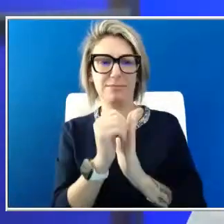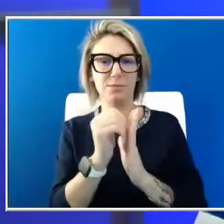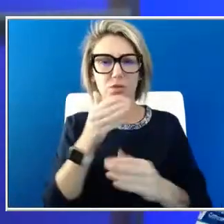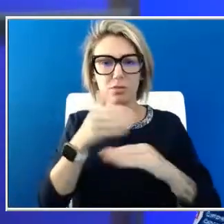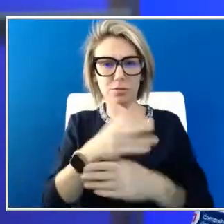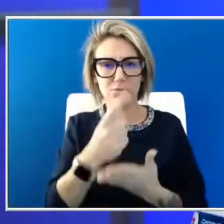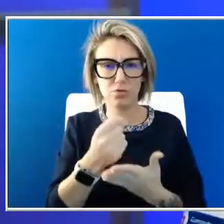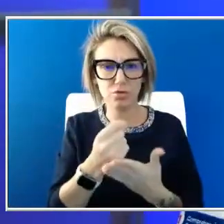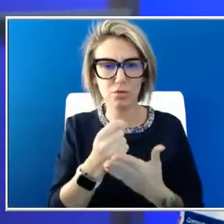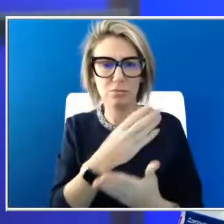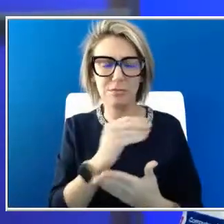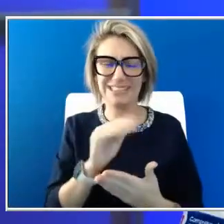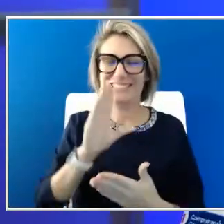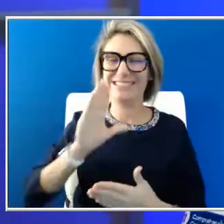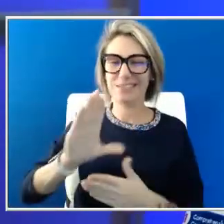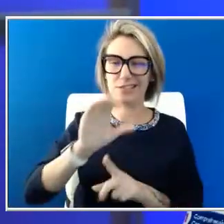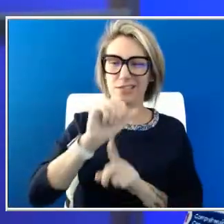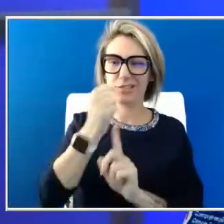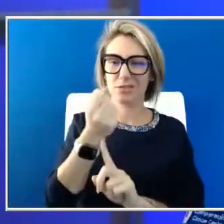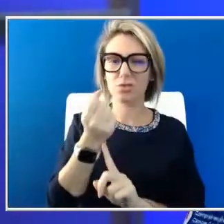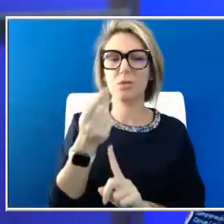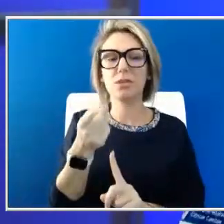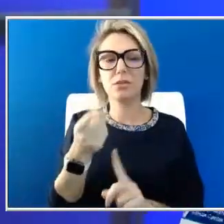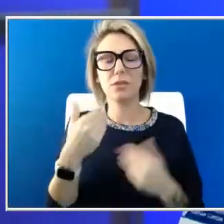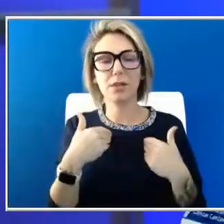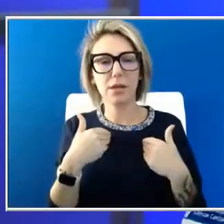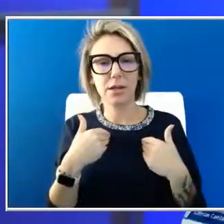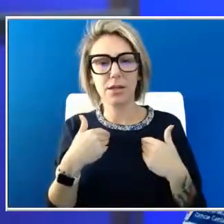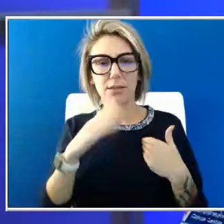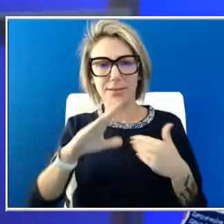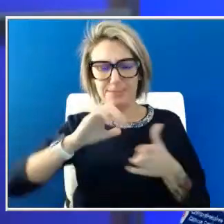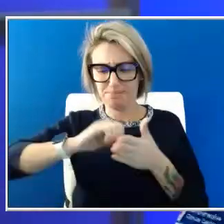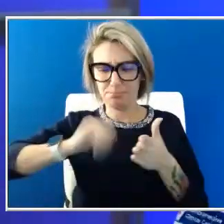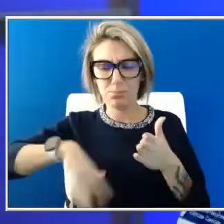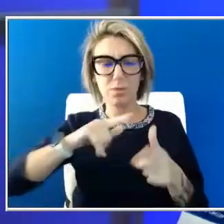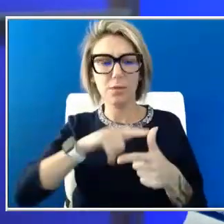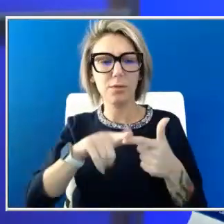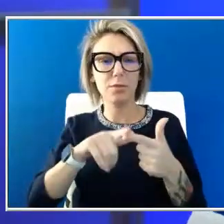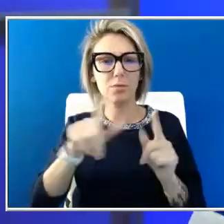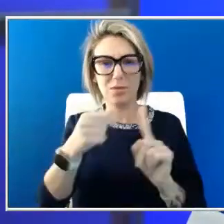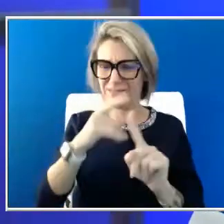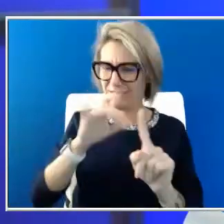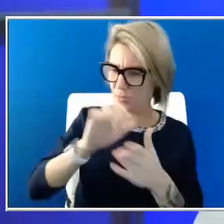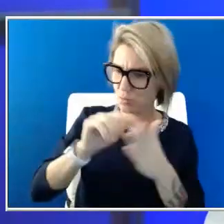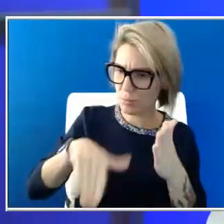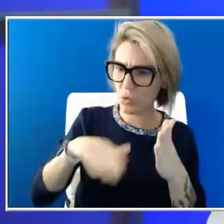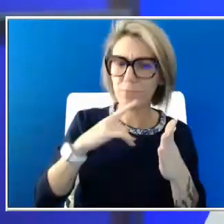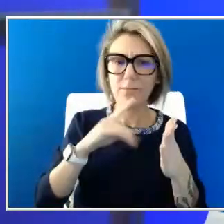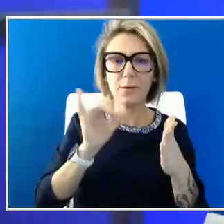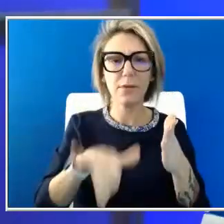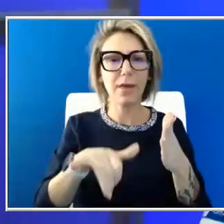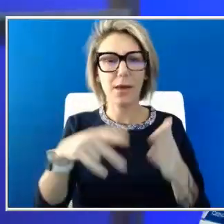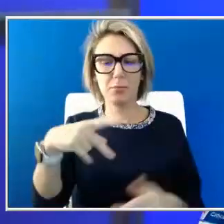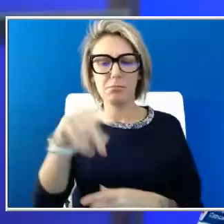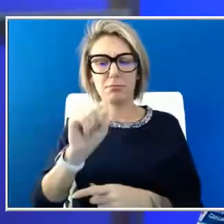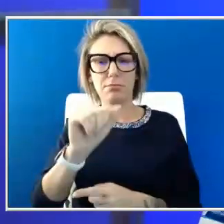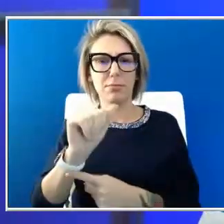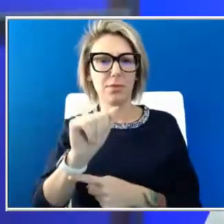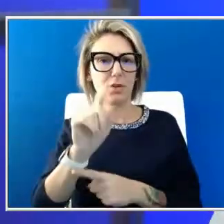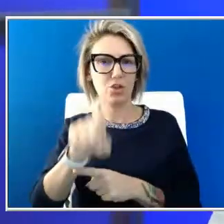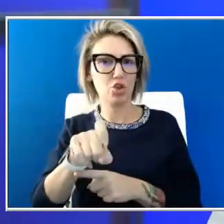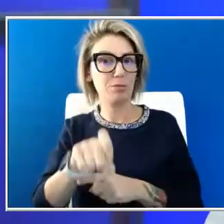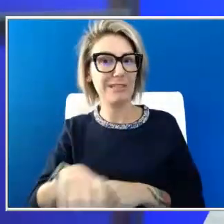in Patrick's case, he had his prostate removed. And when your prostate is removed, that PSA test really should be